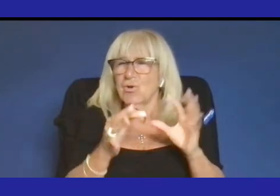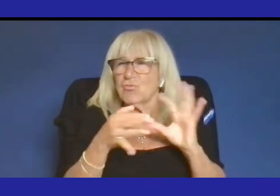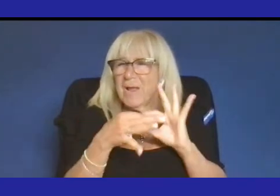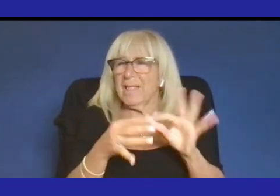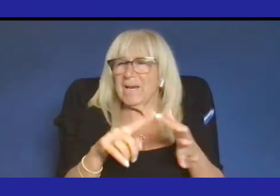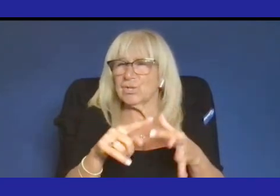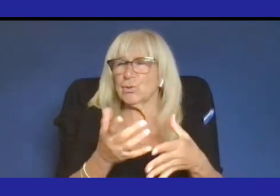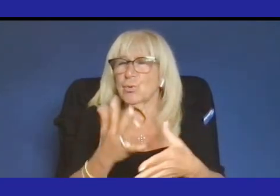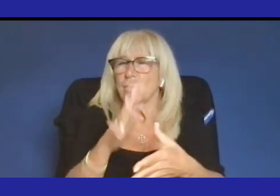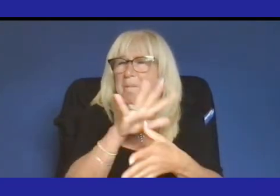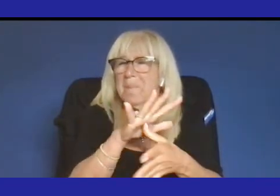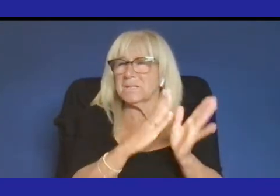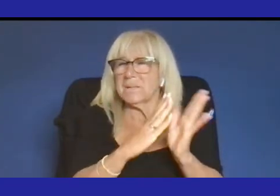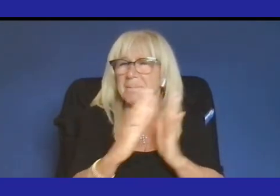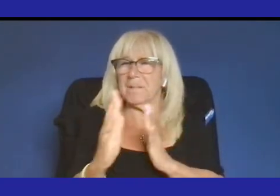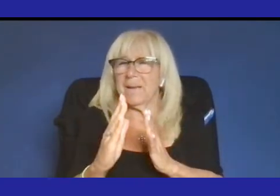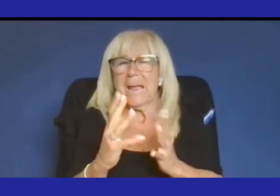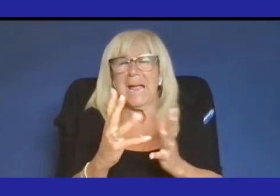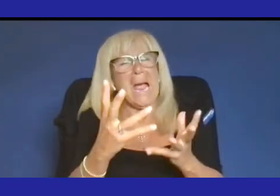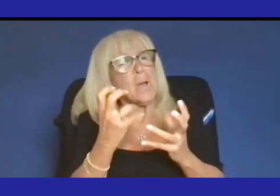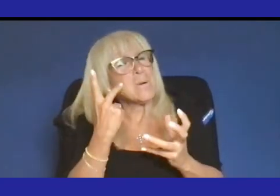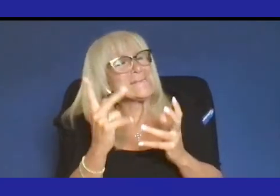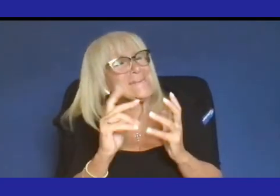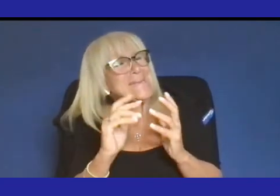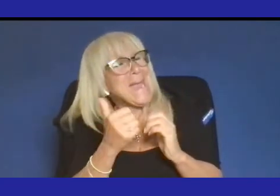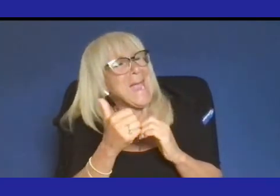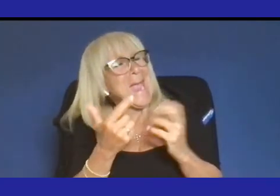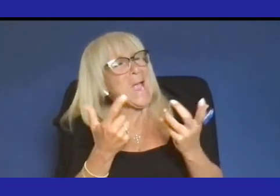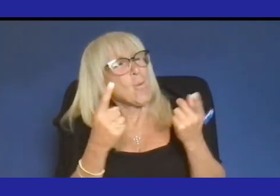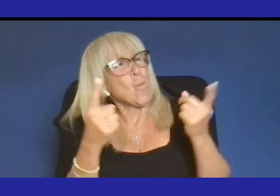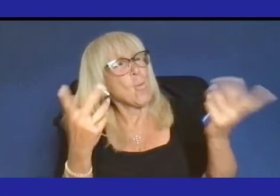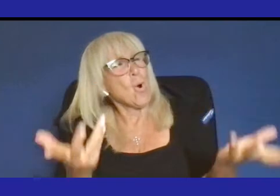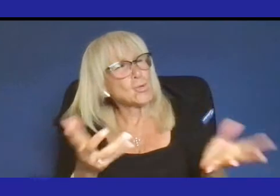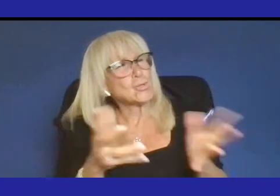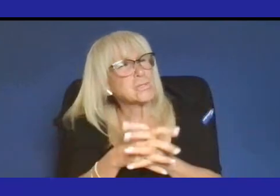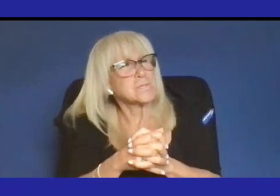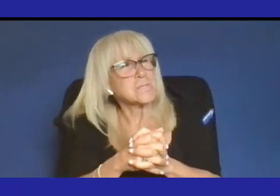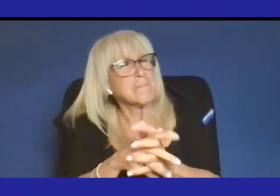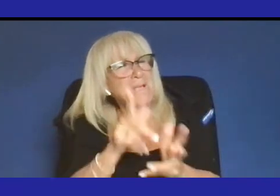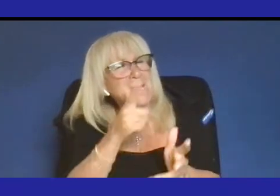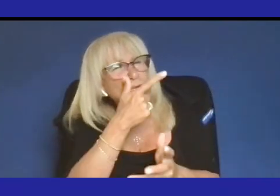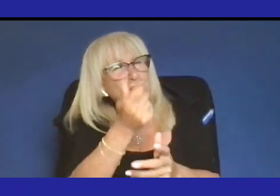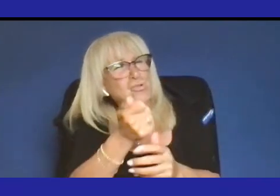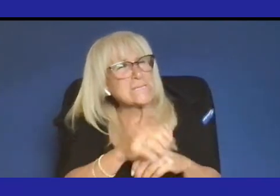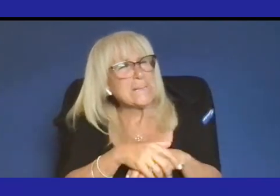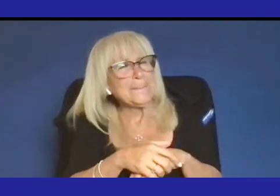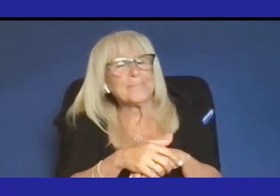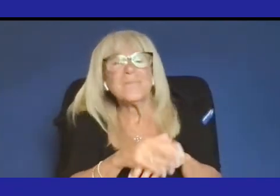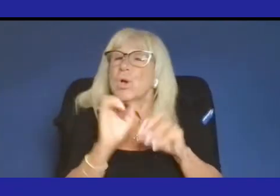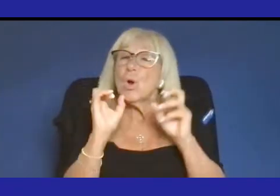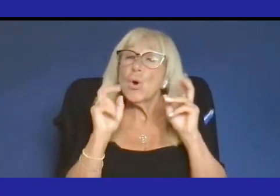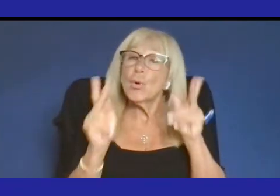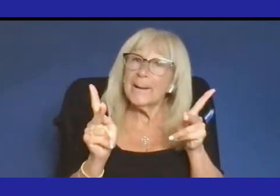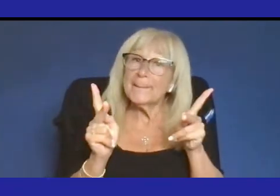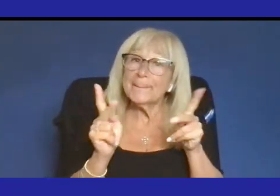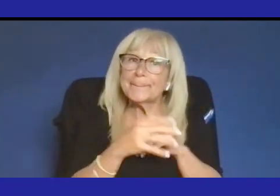see how that translates. how it works. And Yeah. thank you. Okay, so